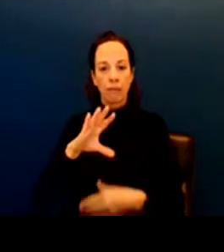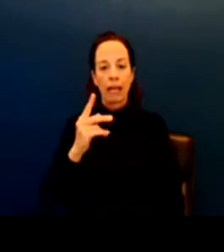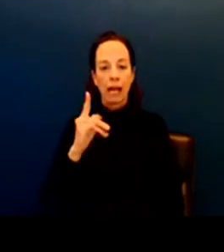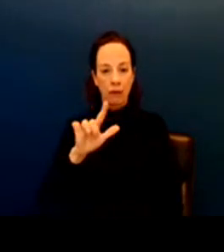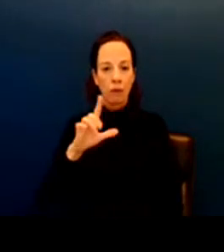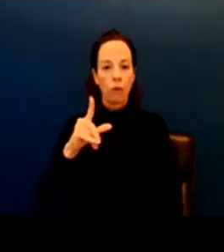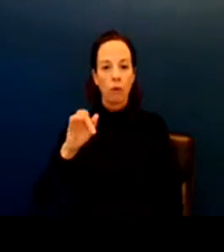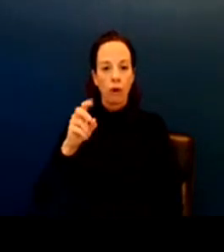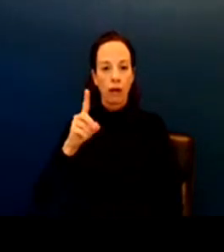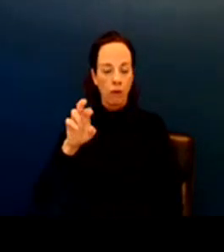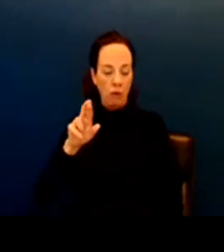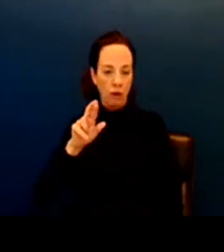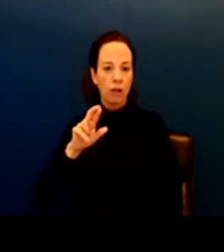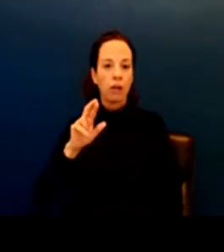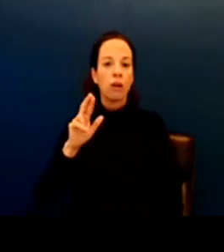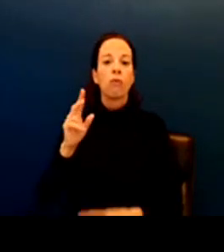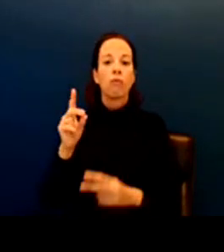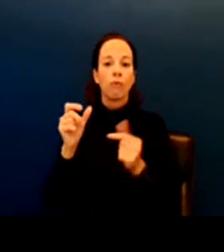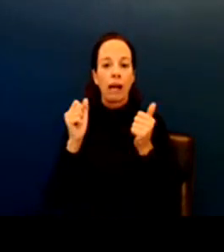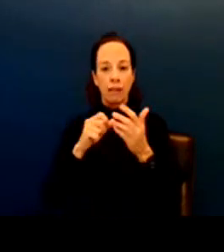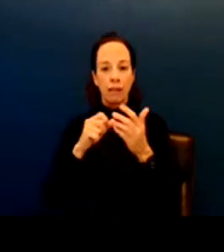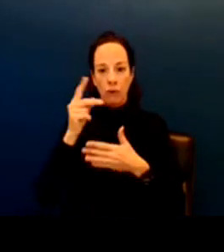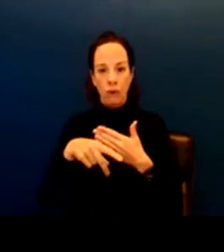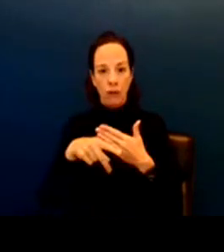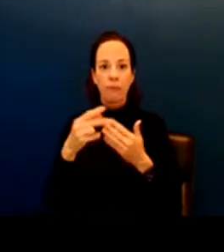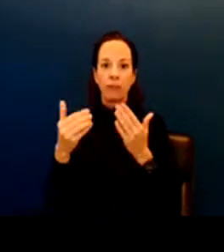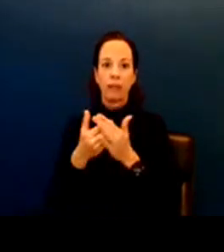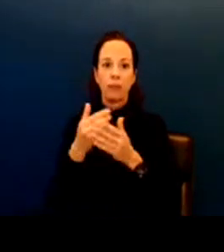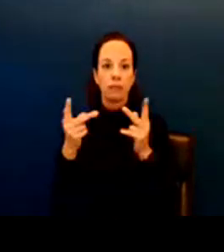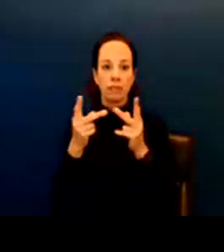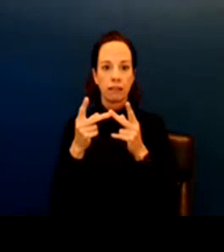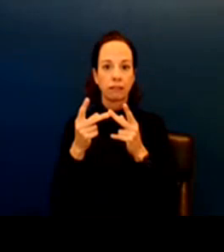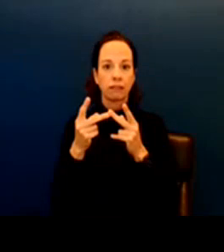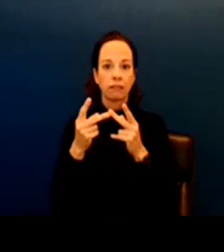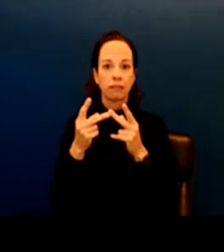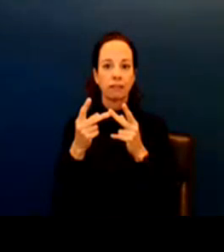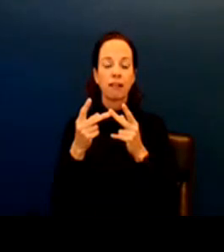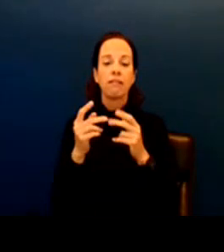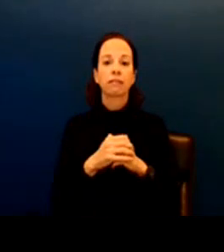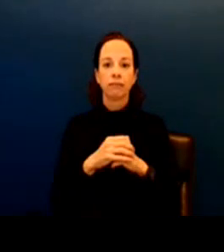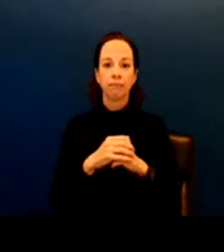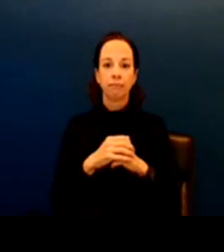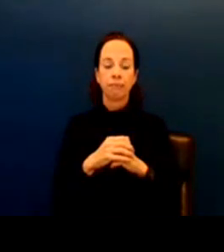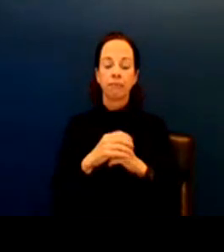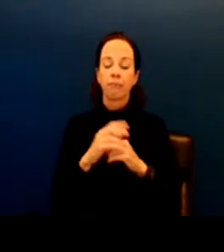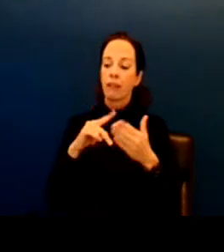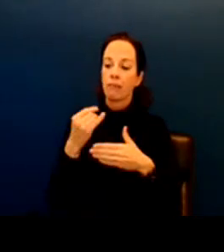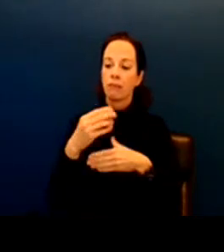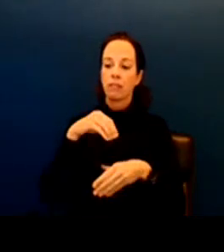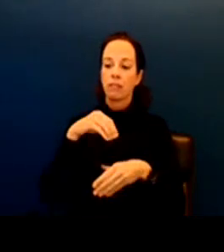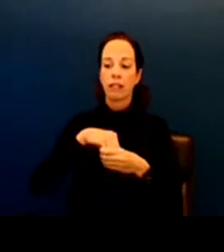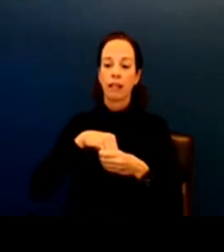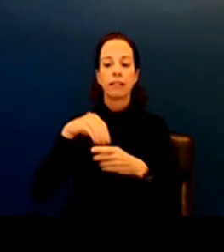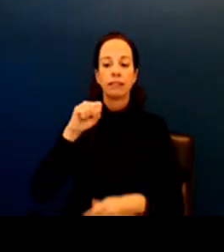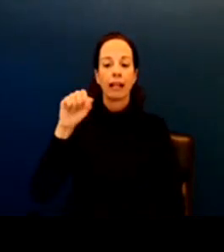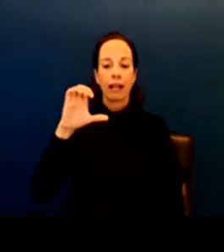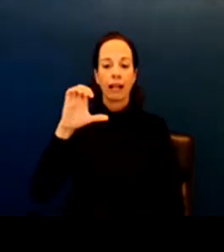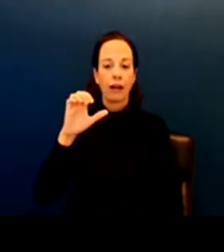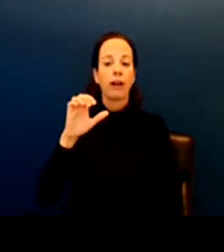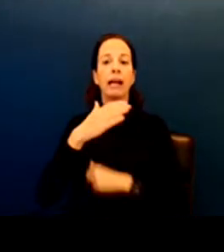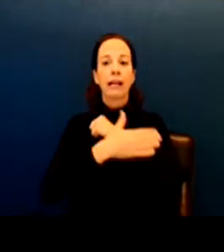Rapid Program. Big new sighting. Sorry, we weren't done yet. Project in Santa Clara County and